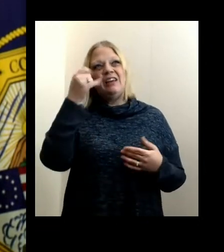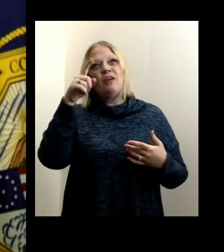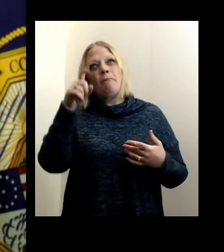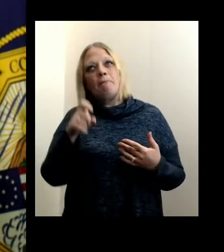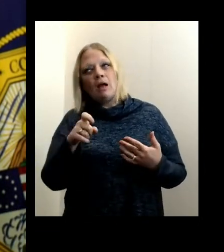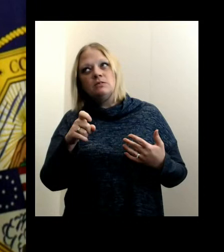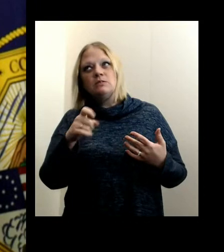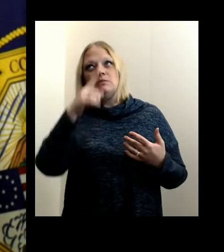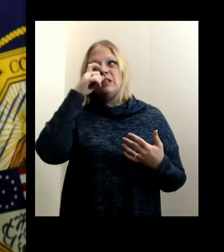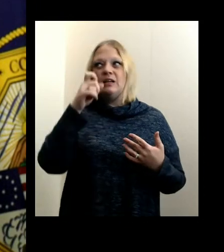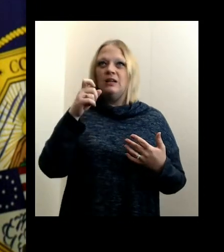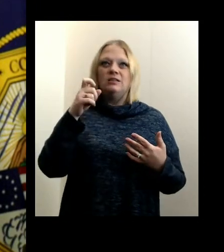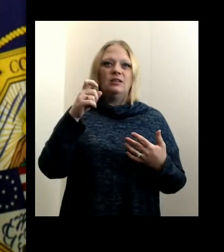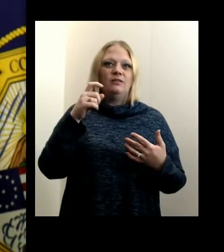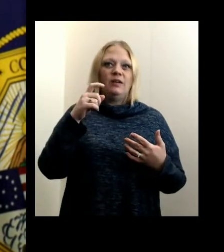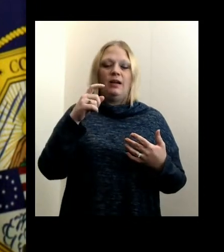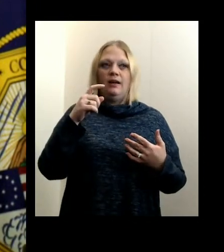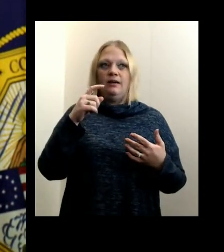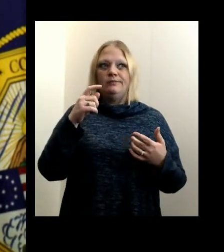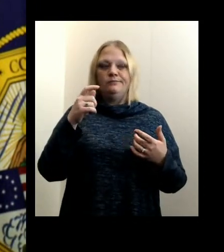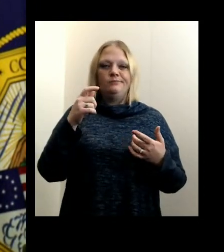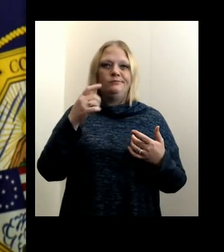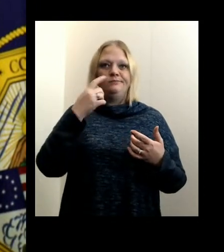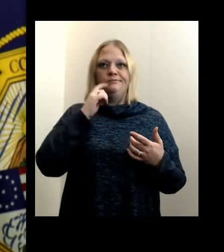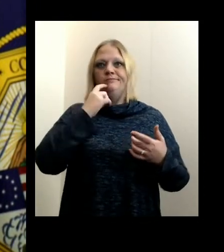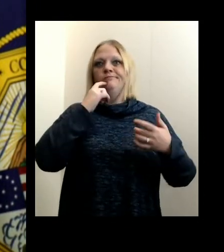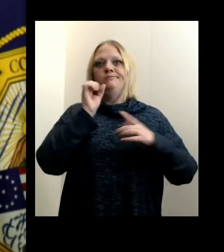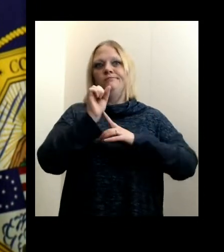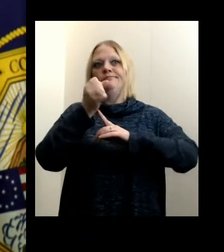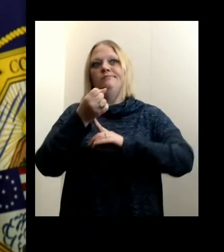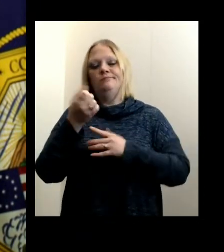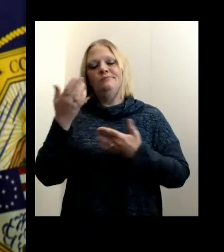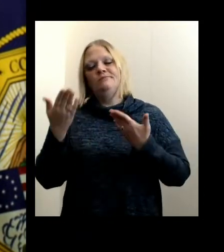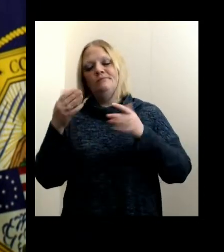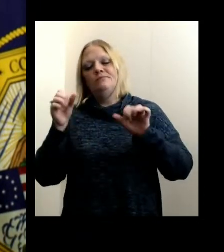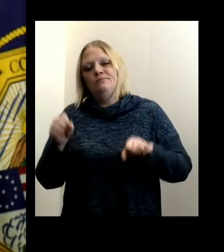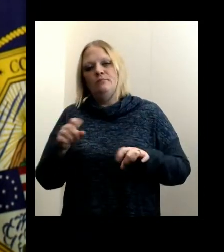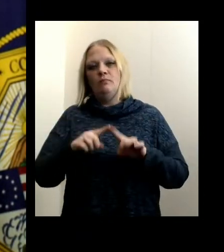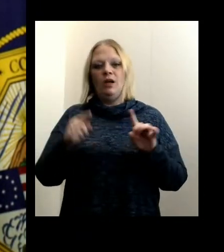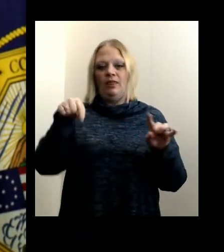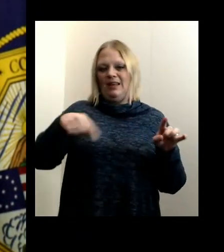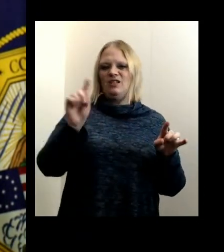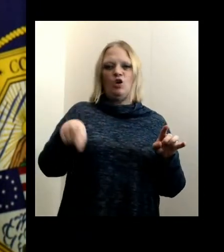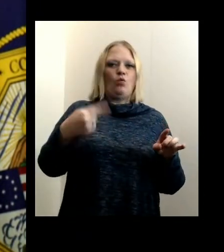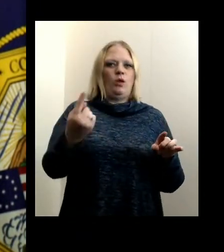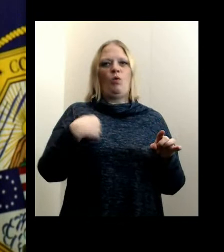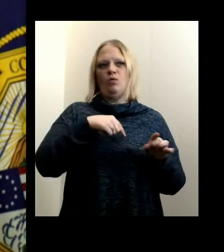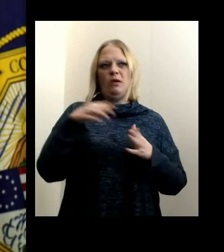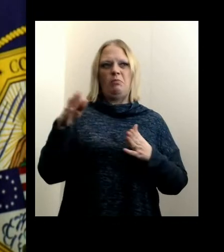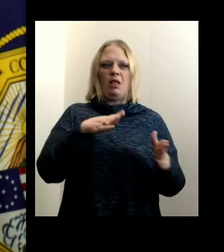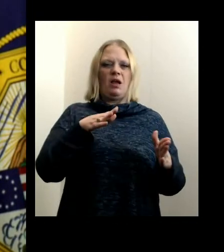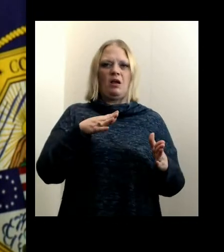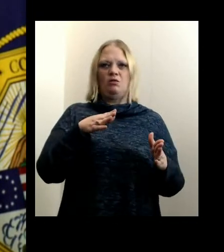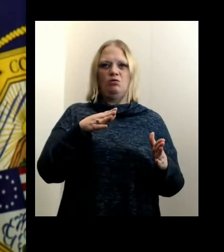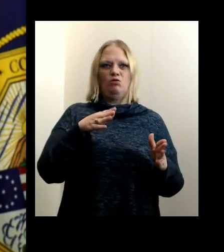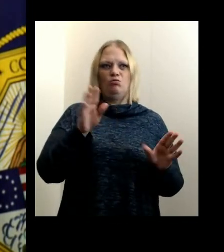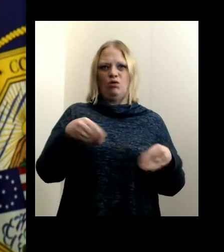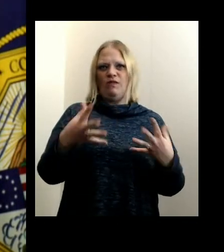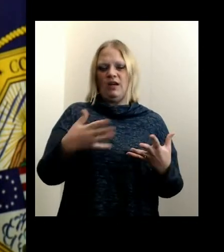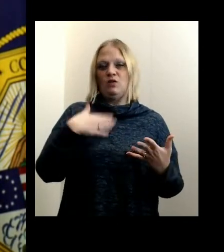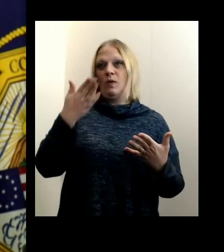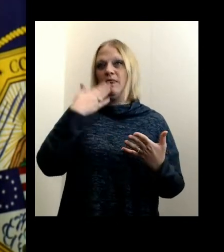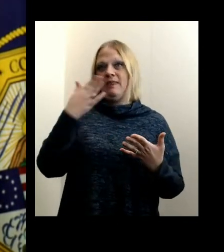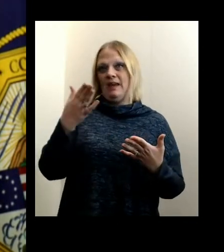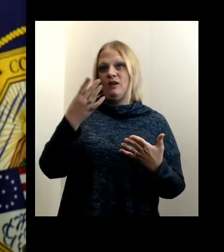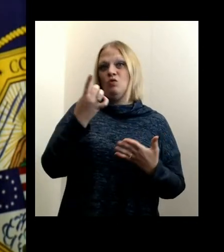some large circumstance, we of course would, but as of right now, this is the only update we plan on providing this week. I want to thank Dr. Gail Burstein,